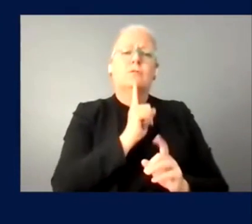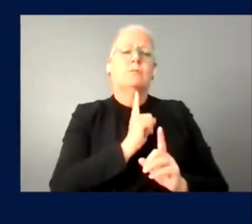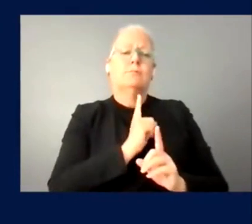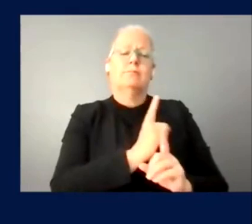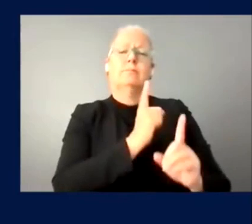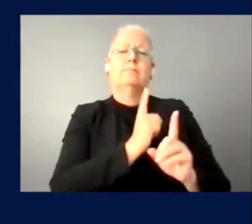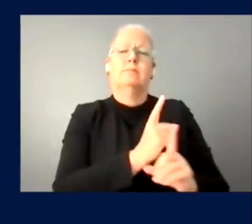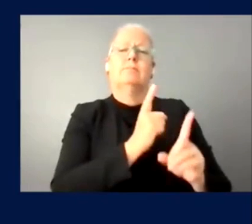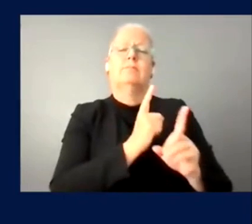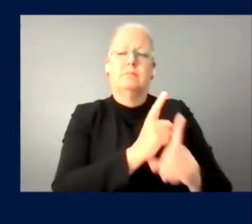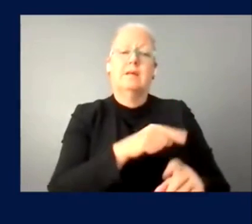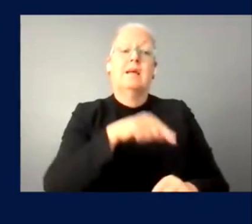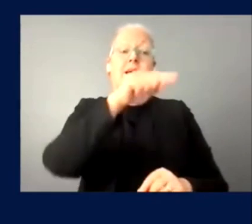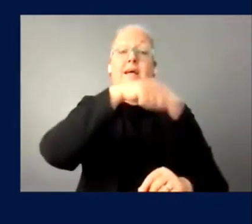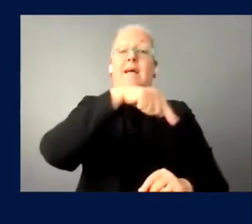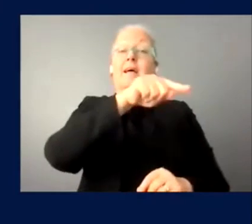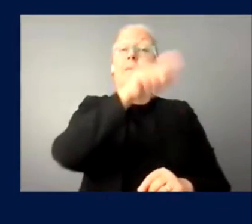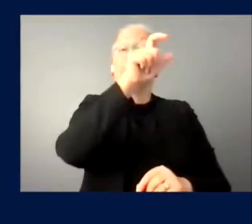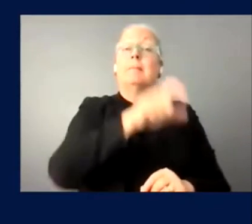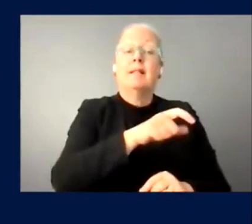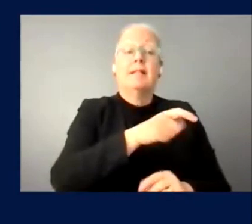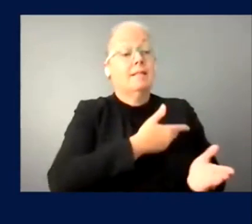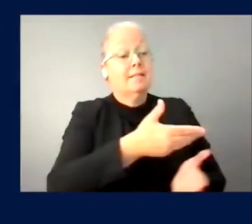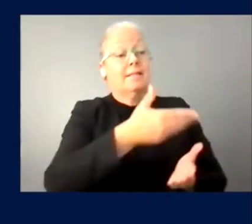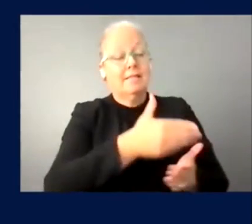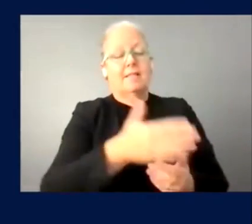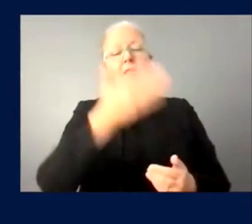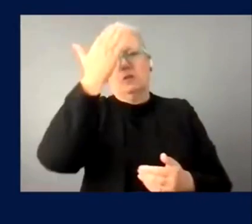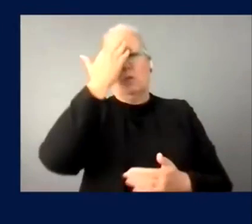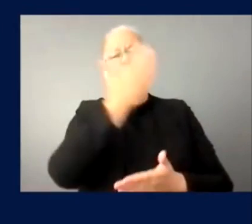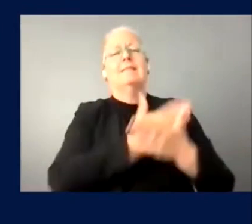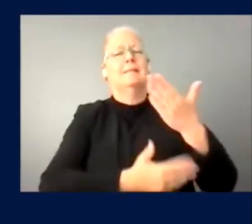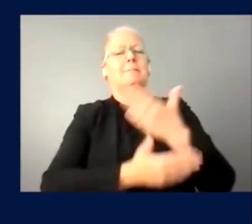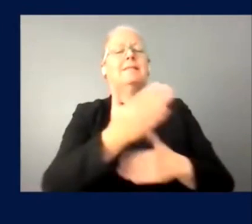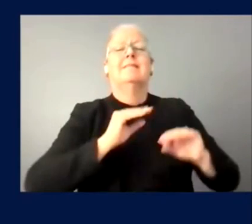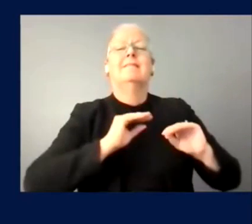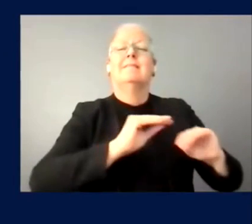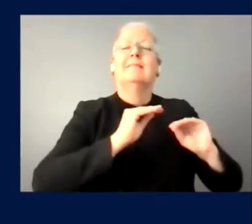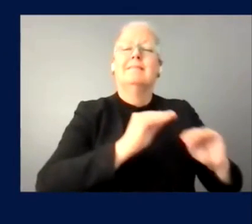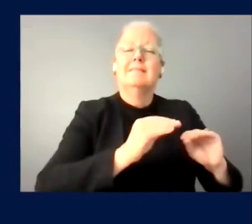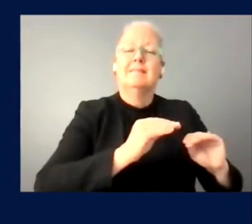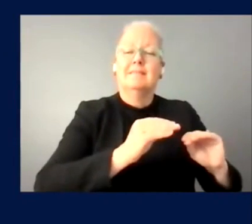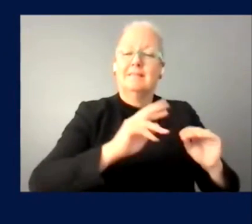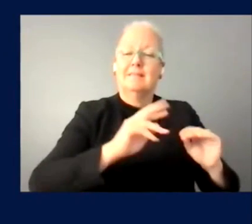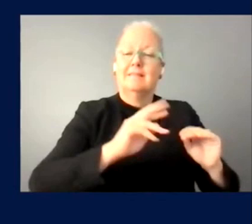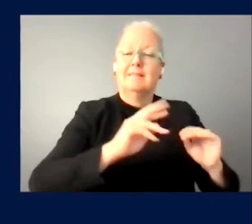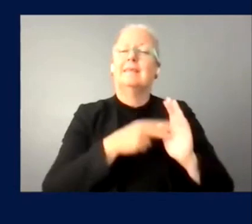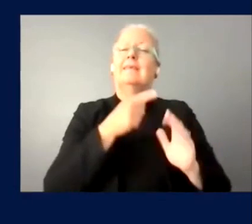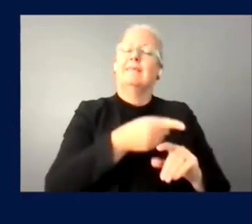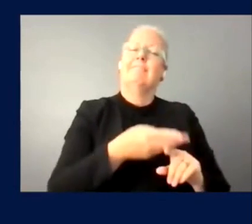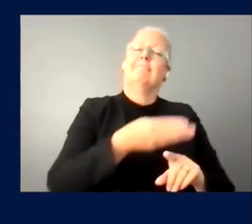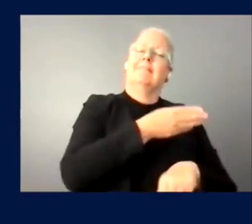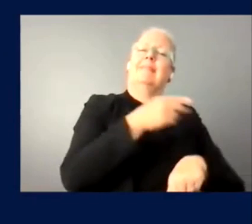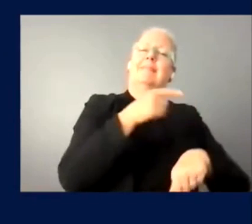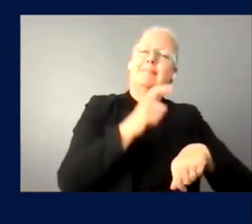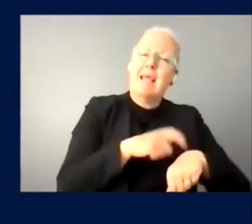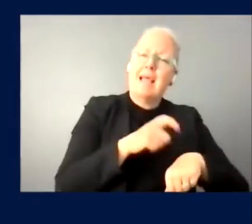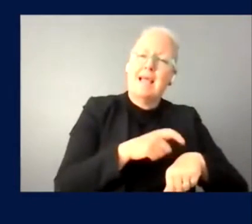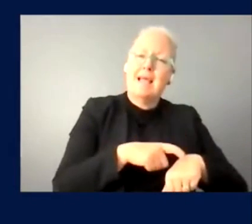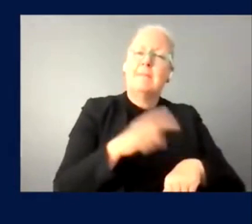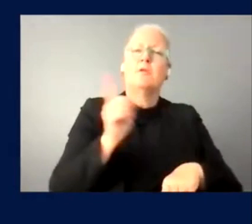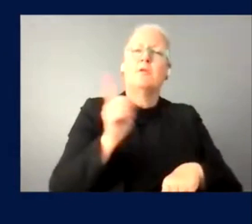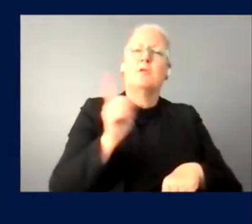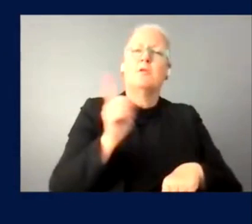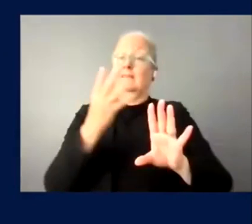trained in disability awareness. So this enables them to enter the stadium early and avoid the queues and the crowding that cause them